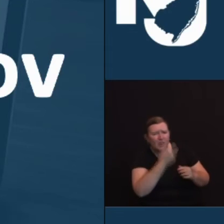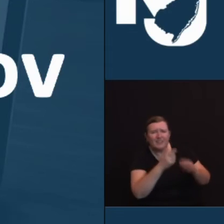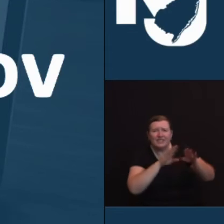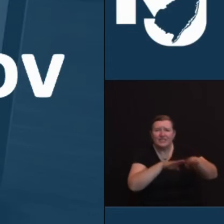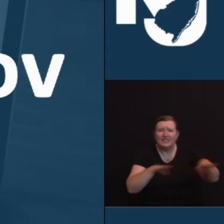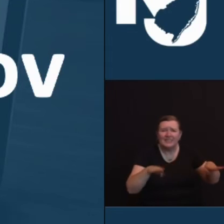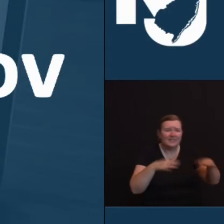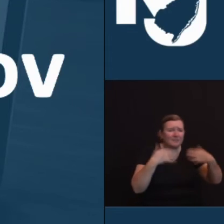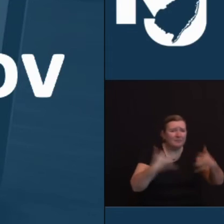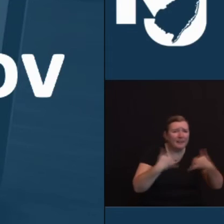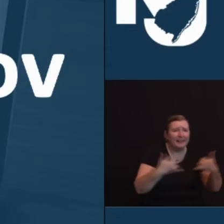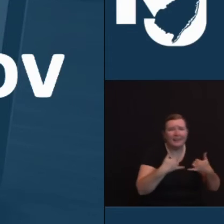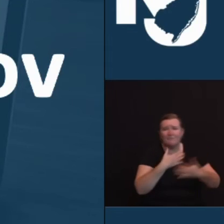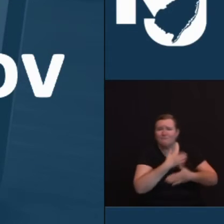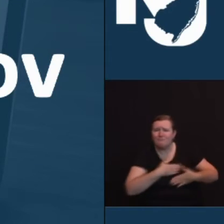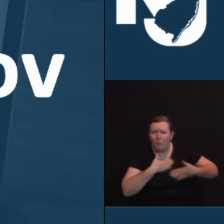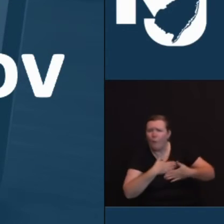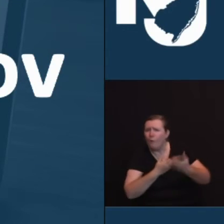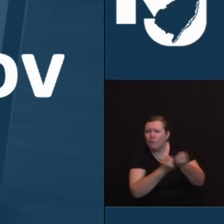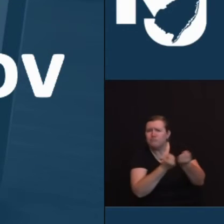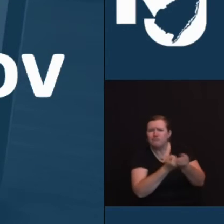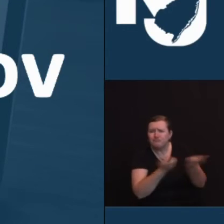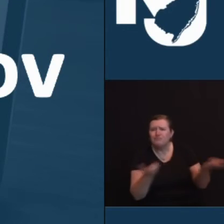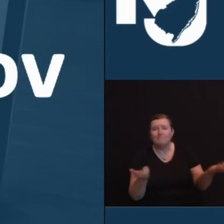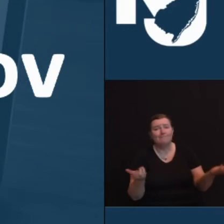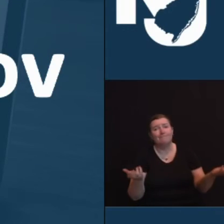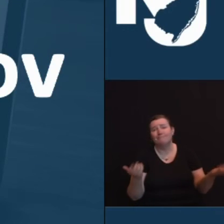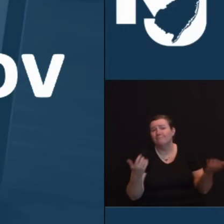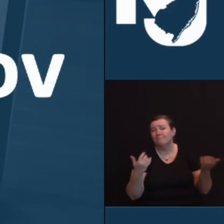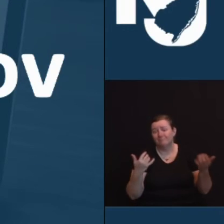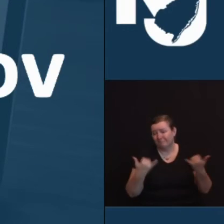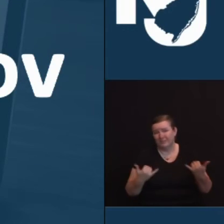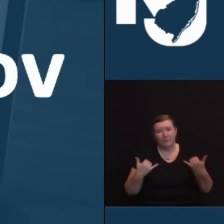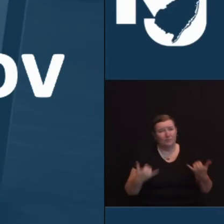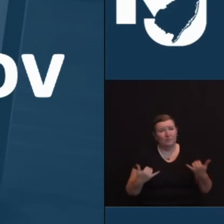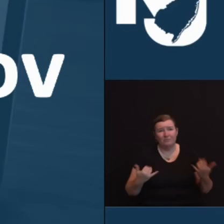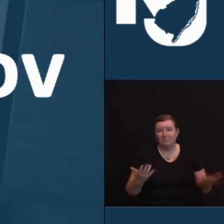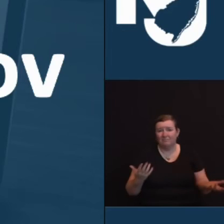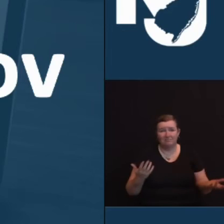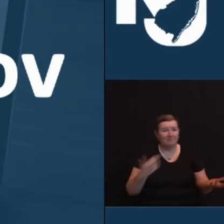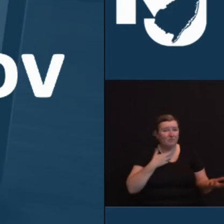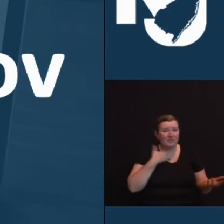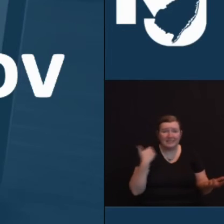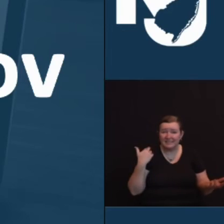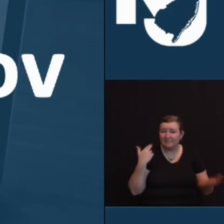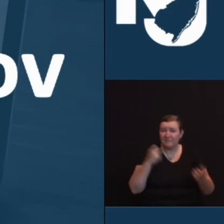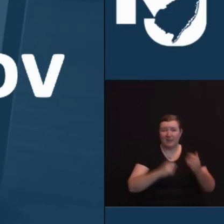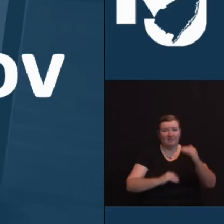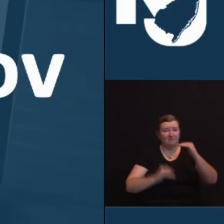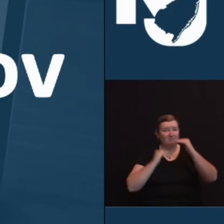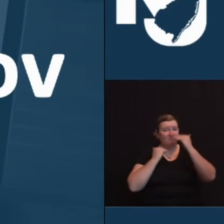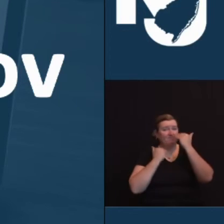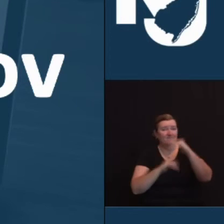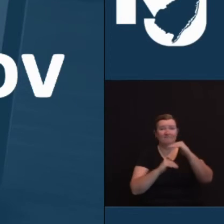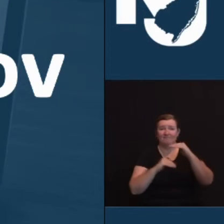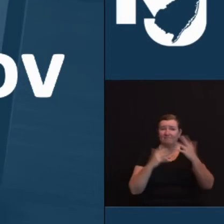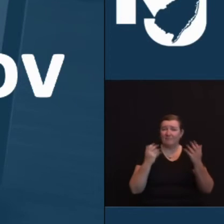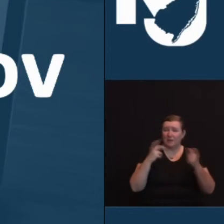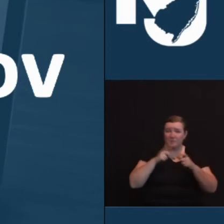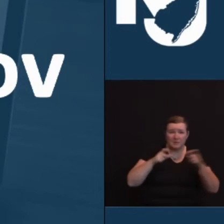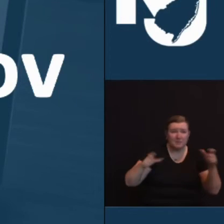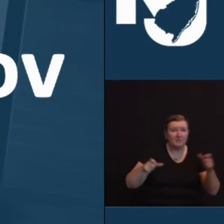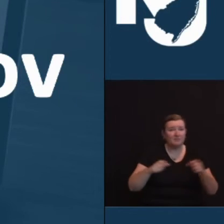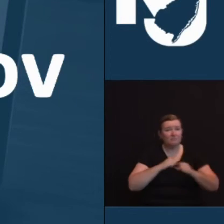with the numbers we are seeing, we have to take these steps to preserve and protect as best we can public health and to try to slow the